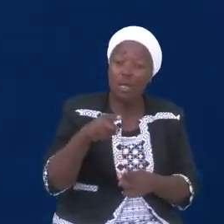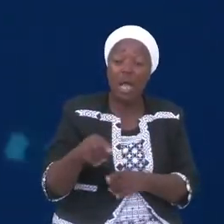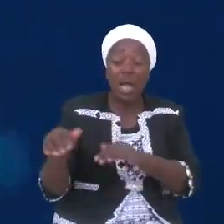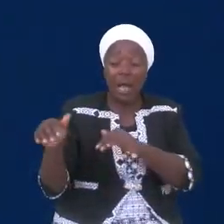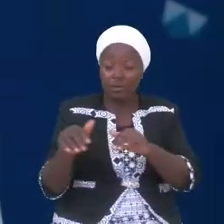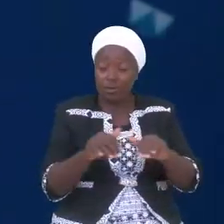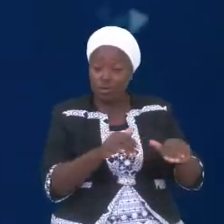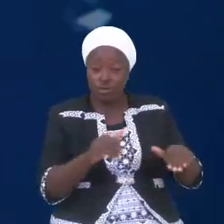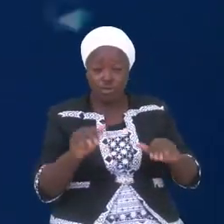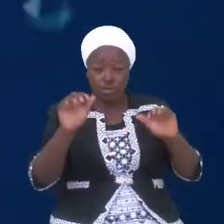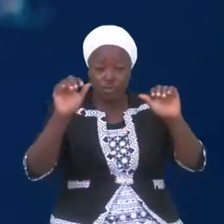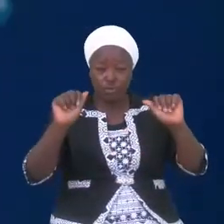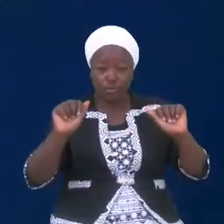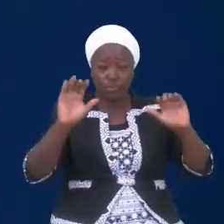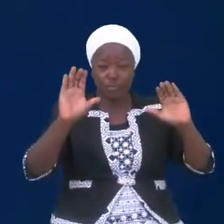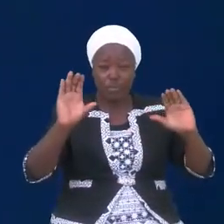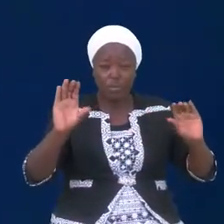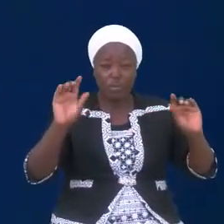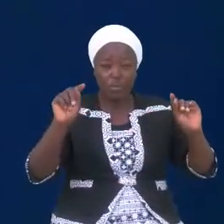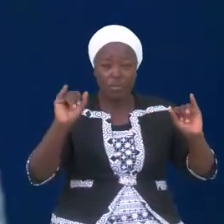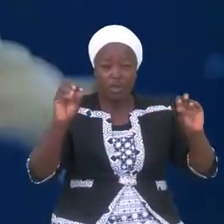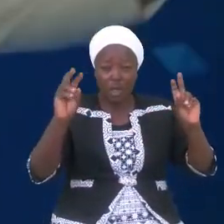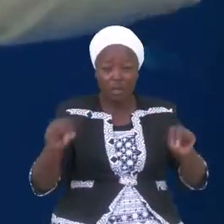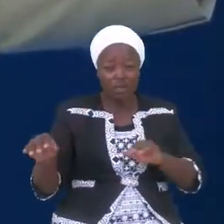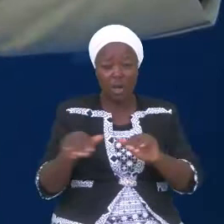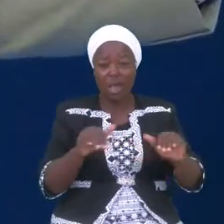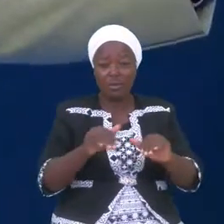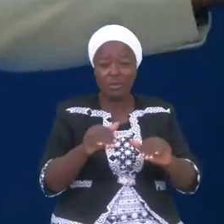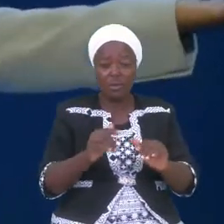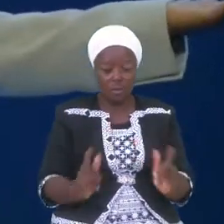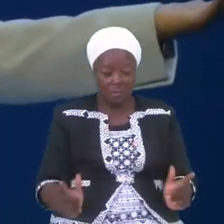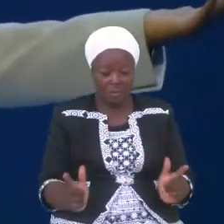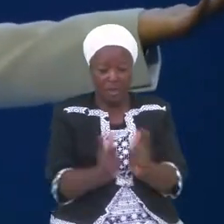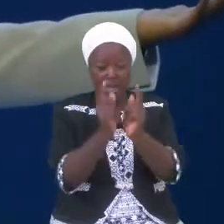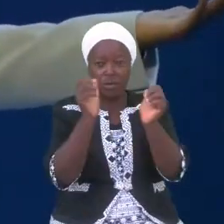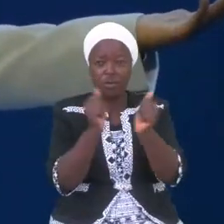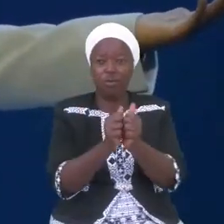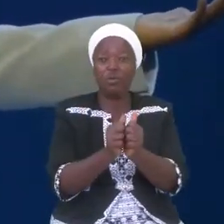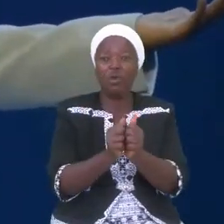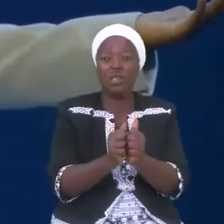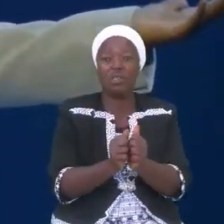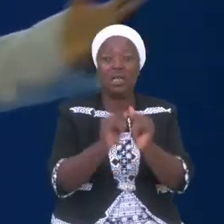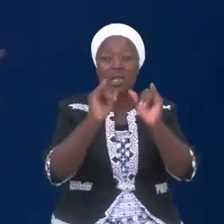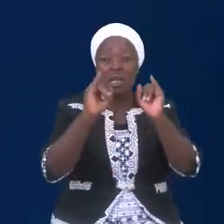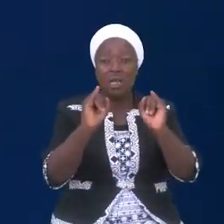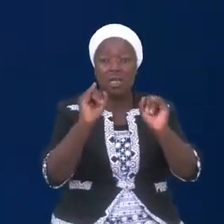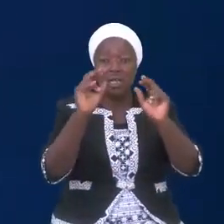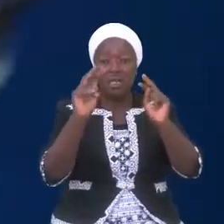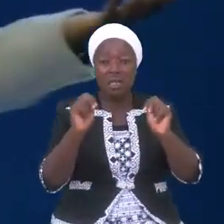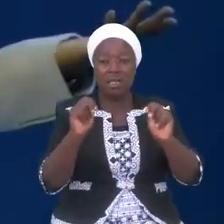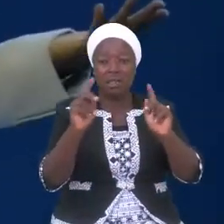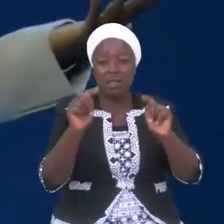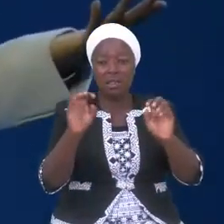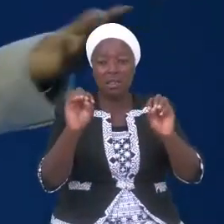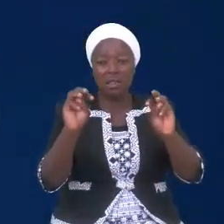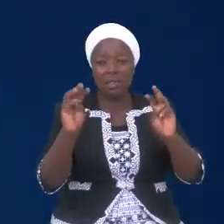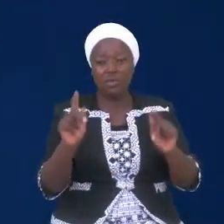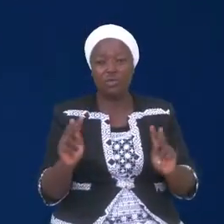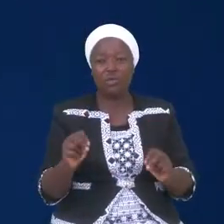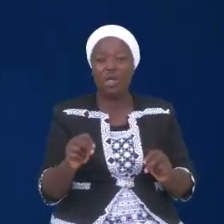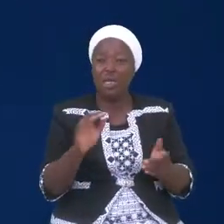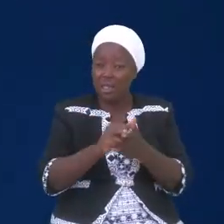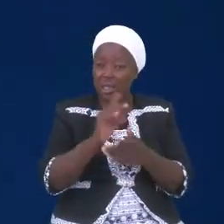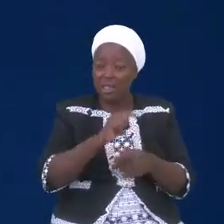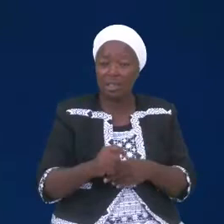action meets intention, that salvation will come. That justification